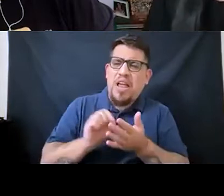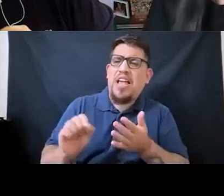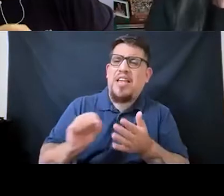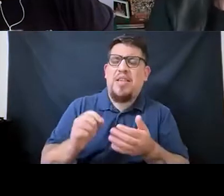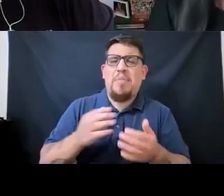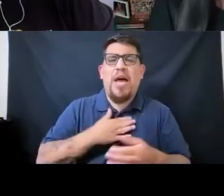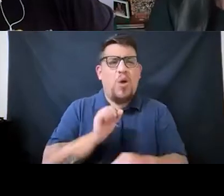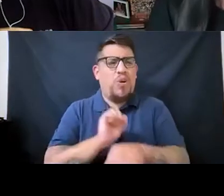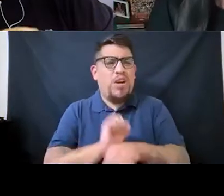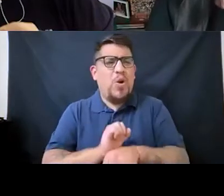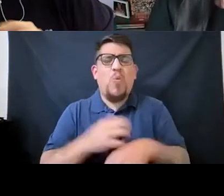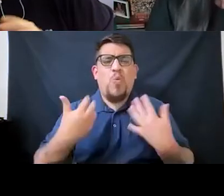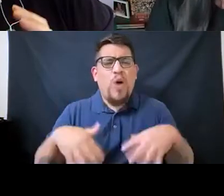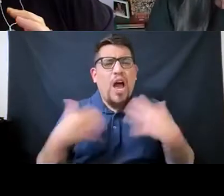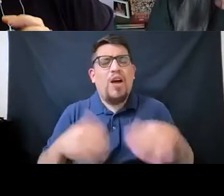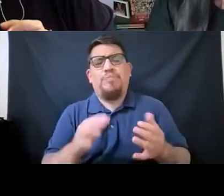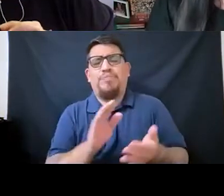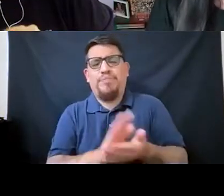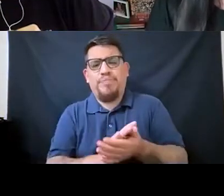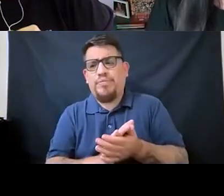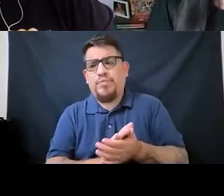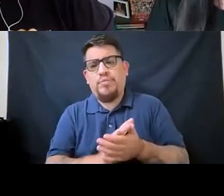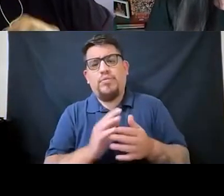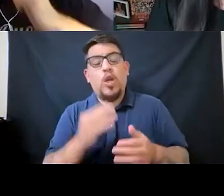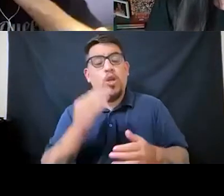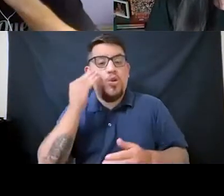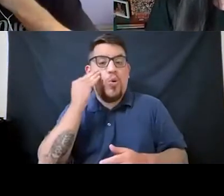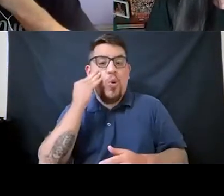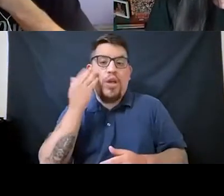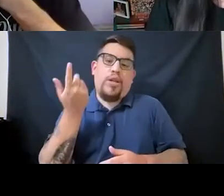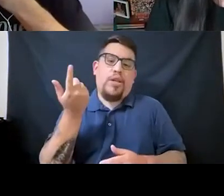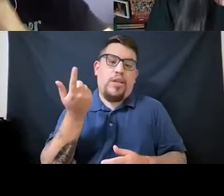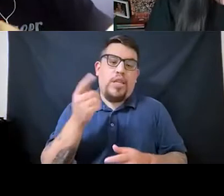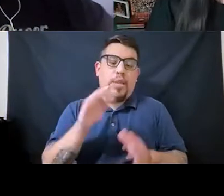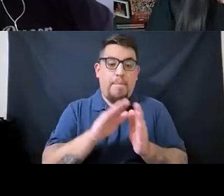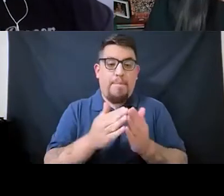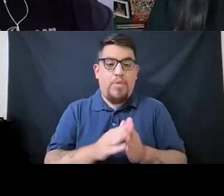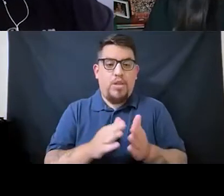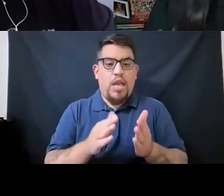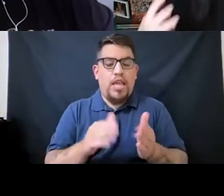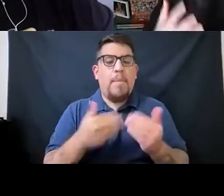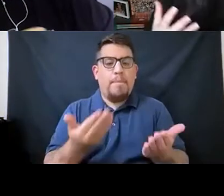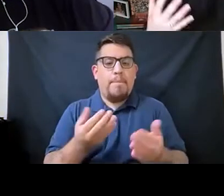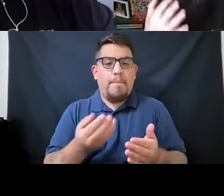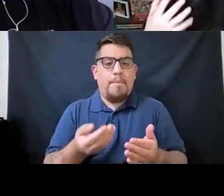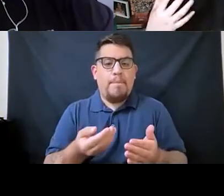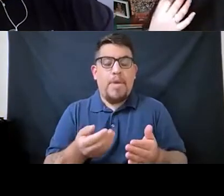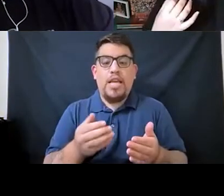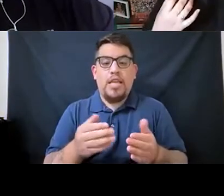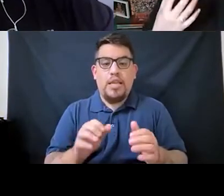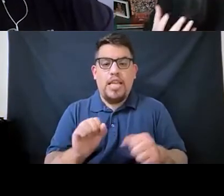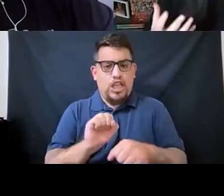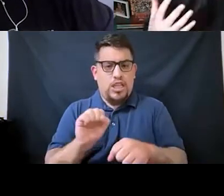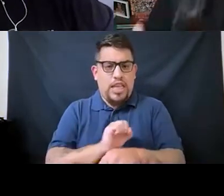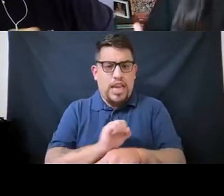print before. And then just knowing that this book serves as like the platform that is like, you